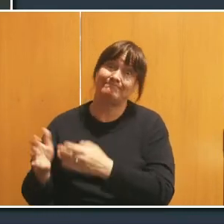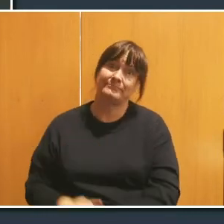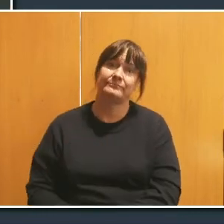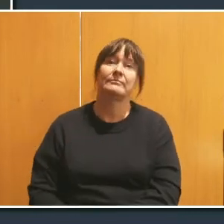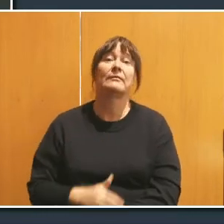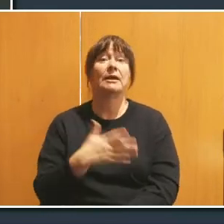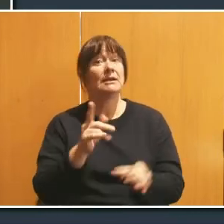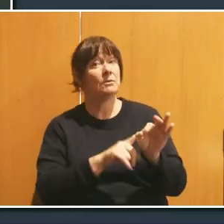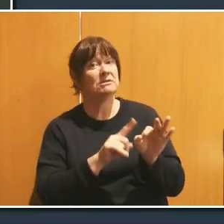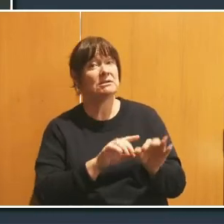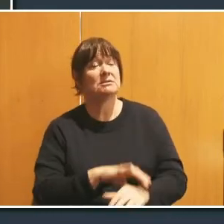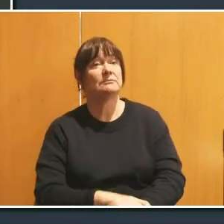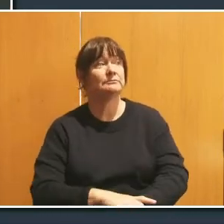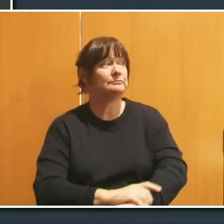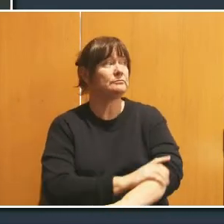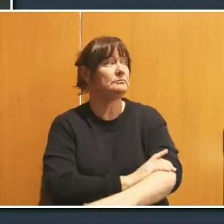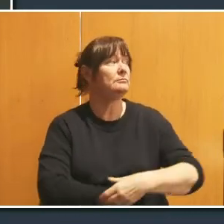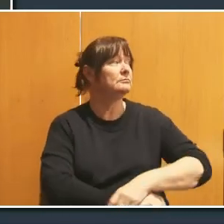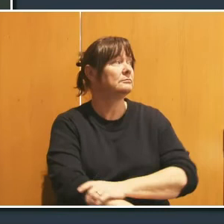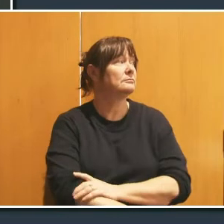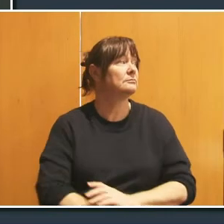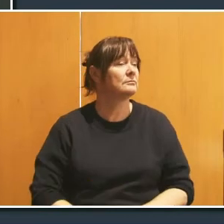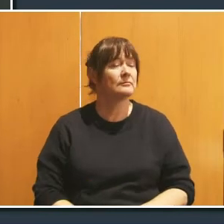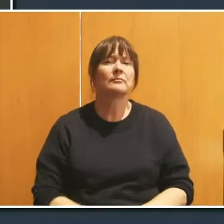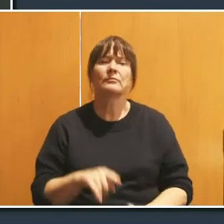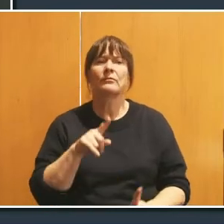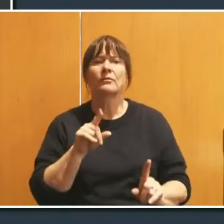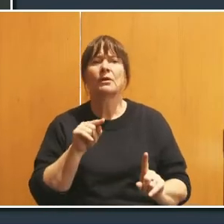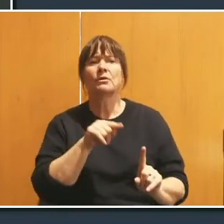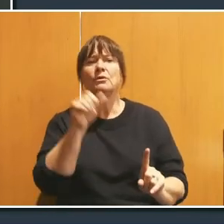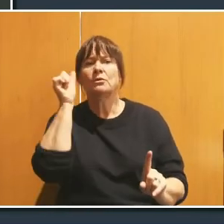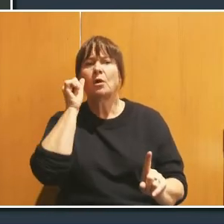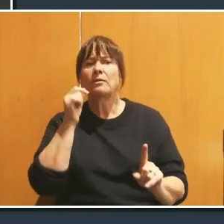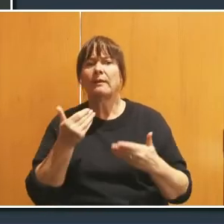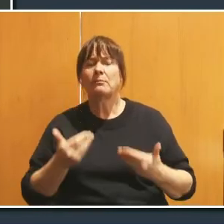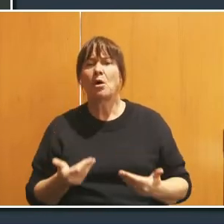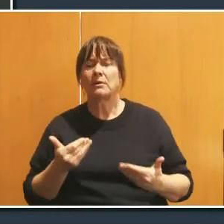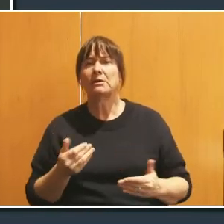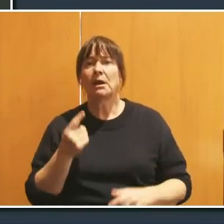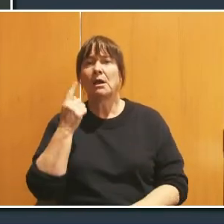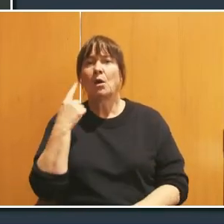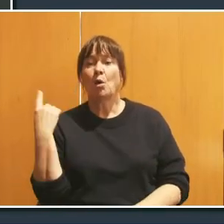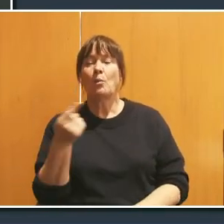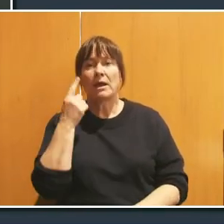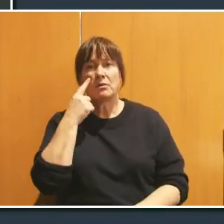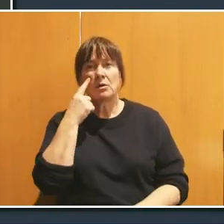Councillor Taylor. Welcome, Judith. Are you aware that we are currently looking at reviewing the district